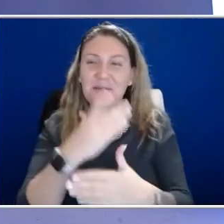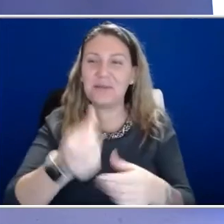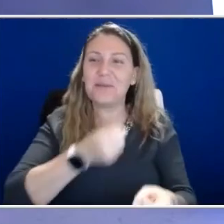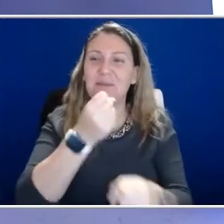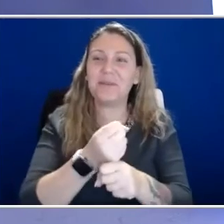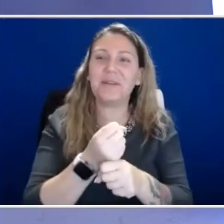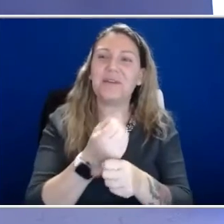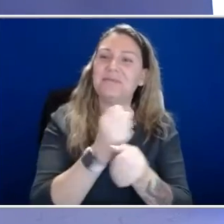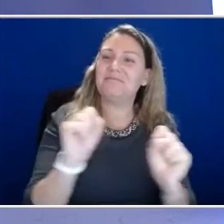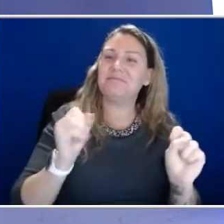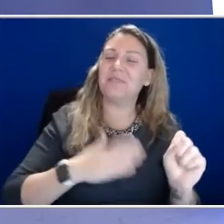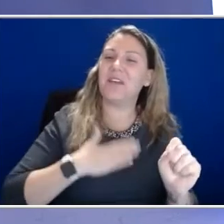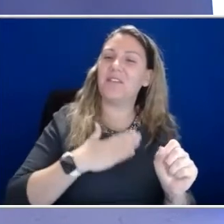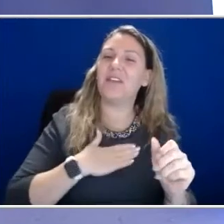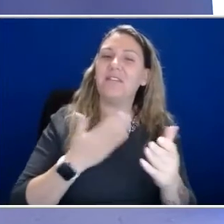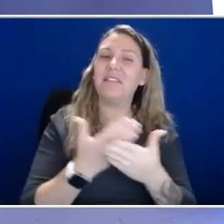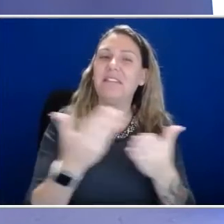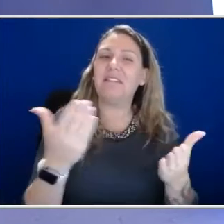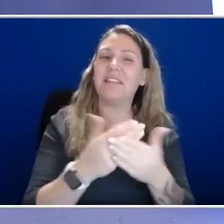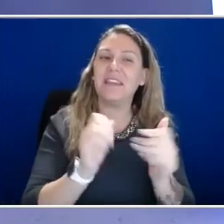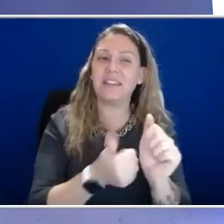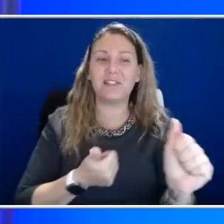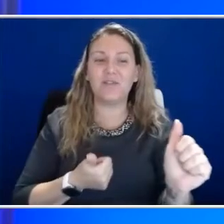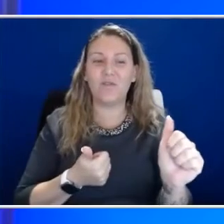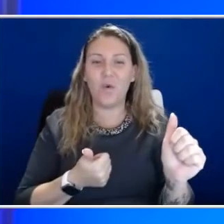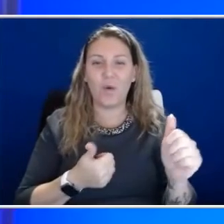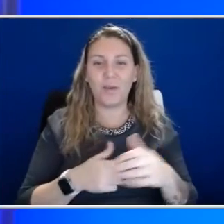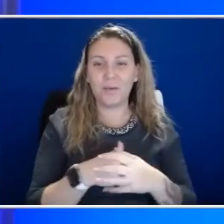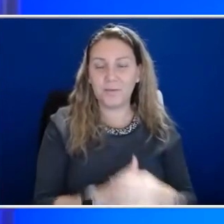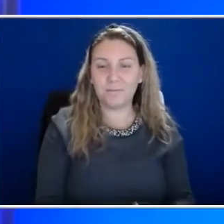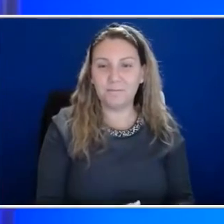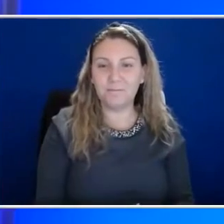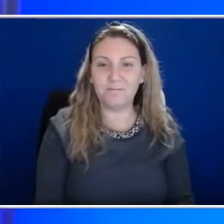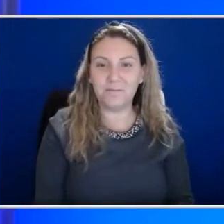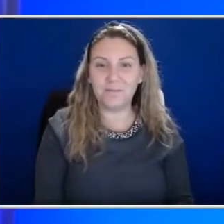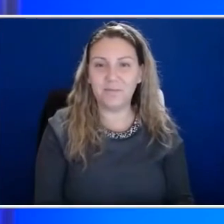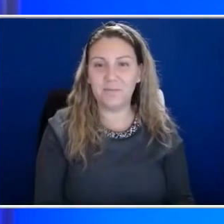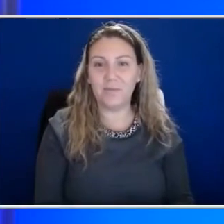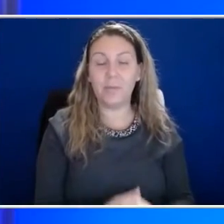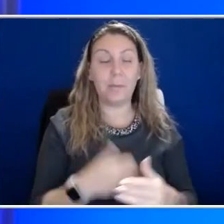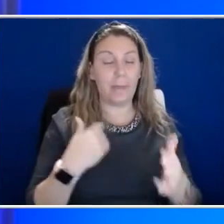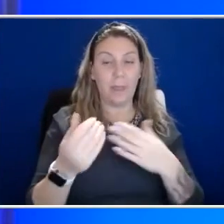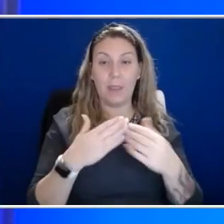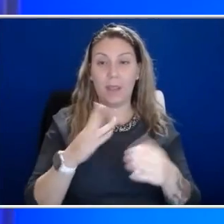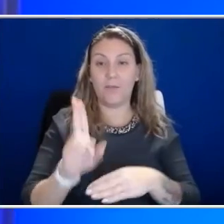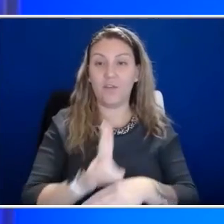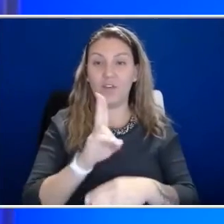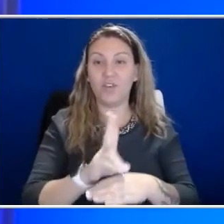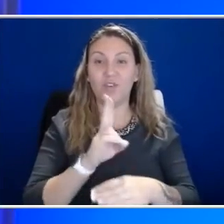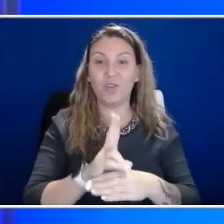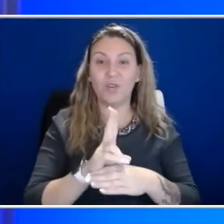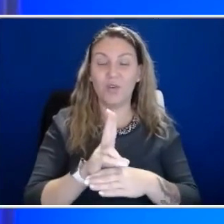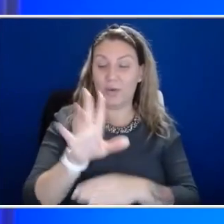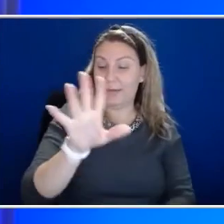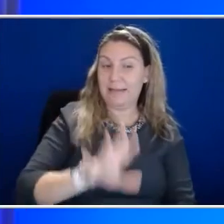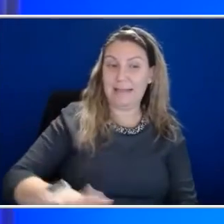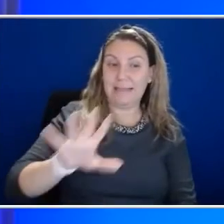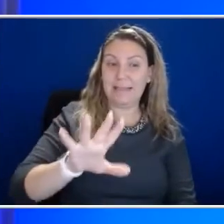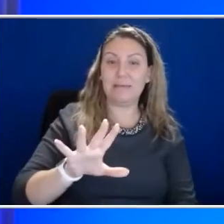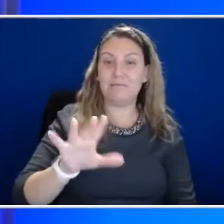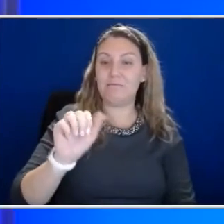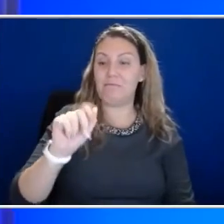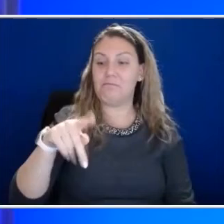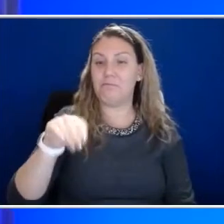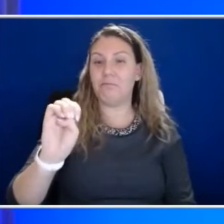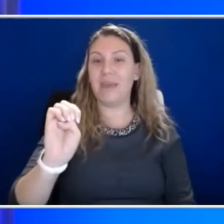be avoided. What do you want us to know about that? So whenever you're using space heaters, please be careful.